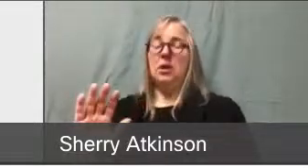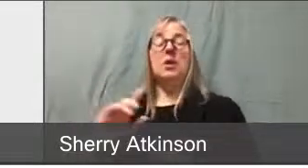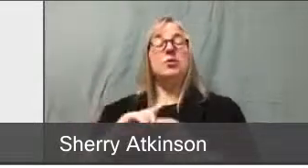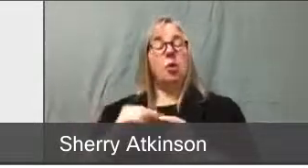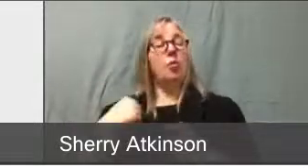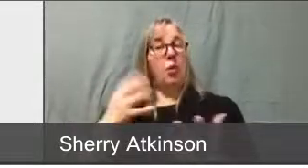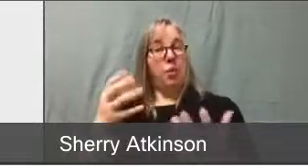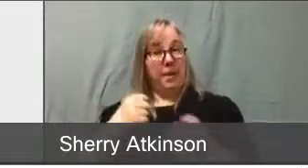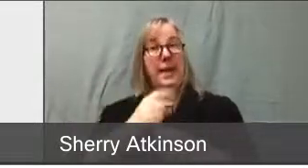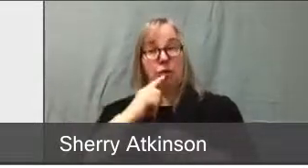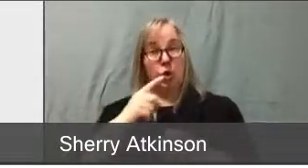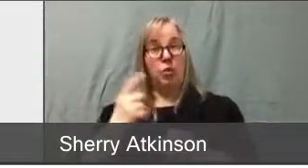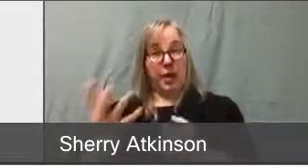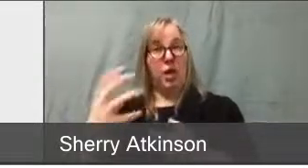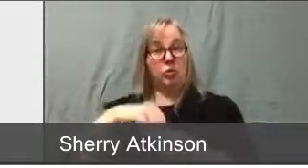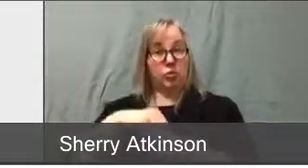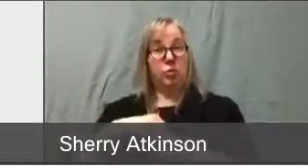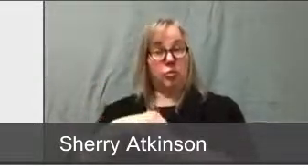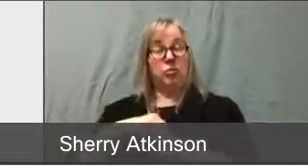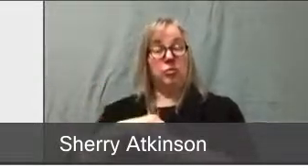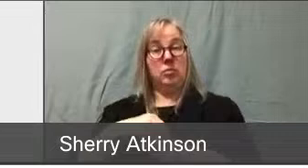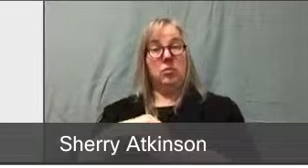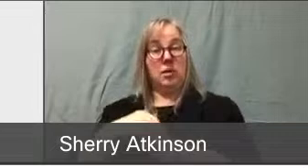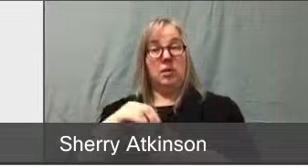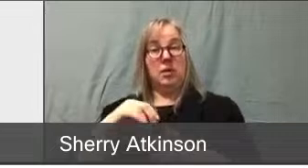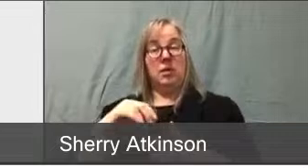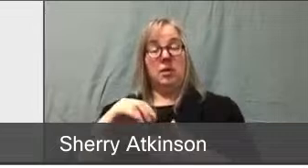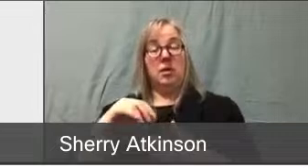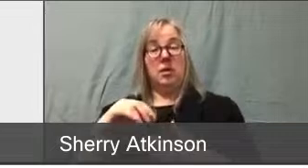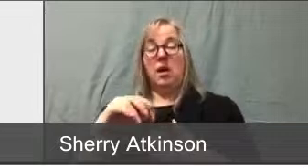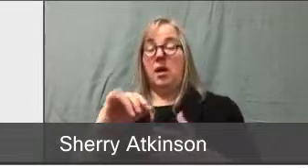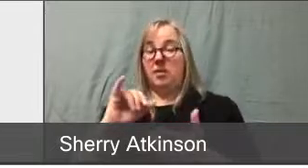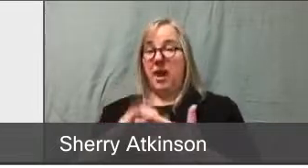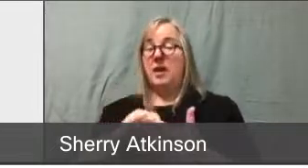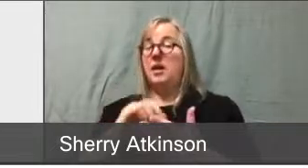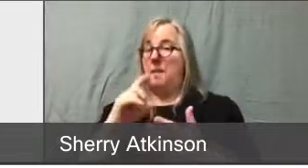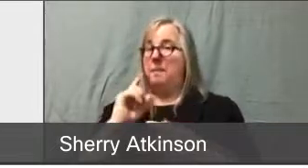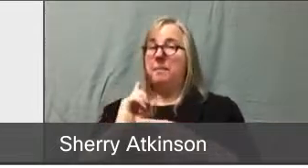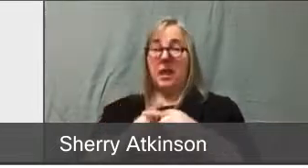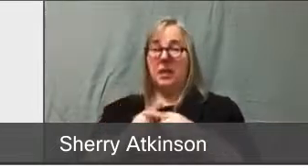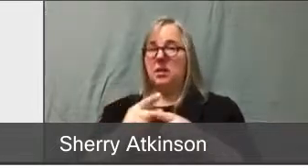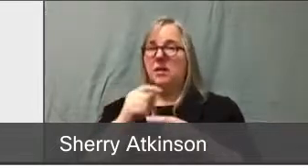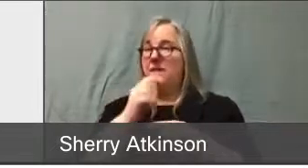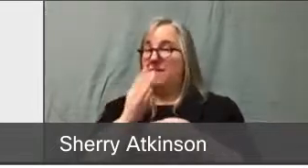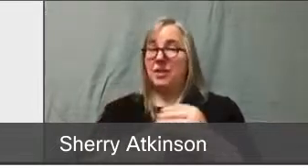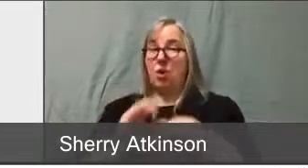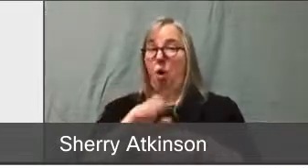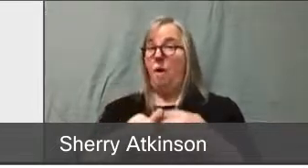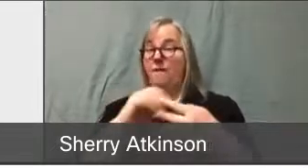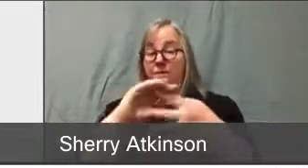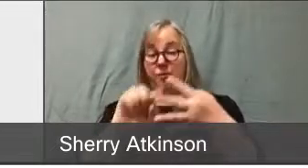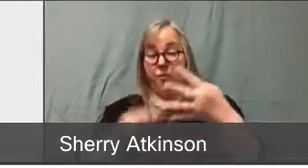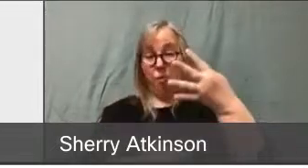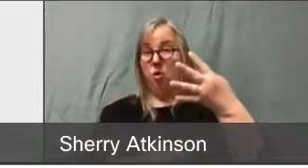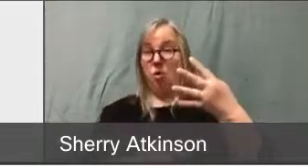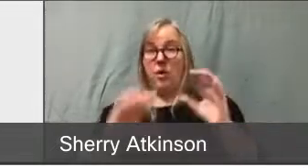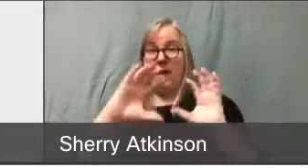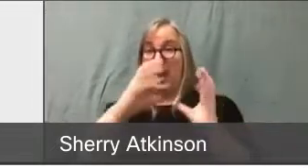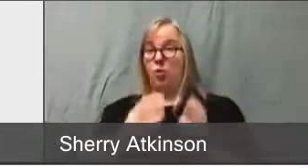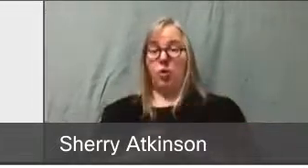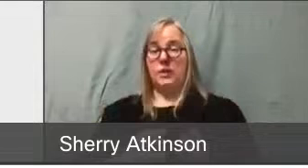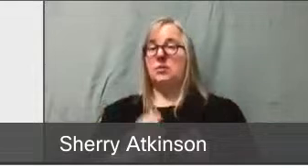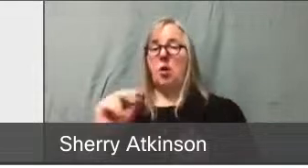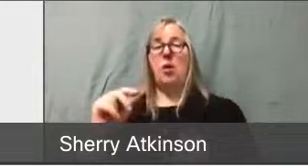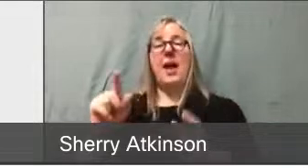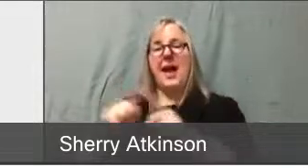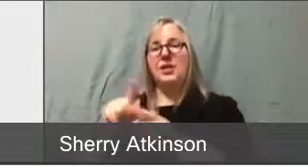sure we did that. And I don't believe we got through all 4 categories either. So what we did as a writing subcommittee,